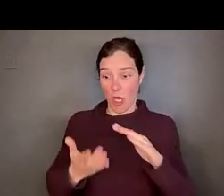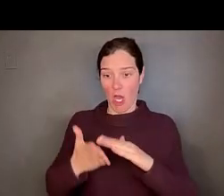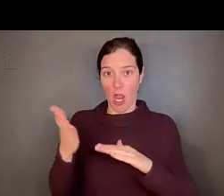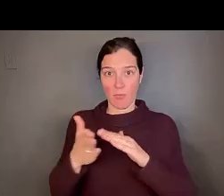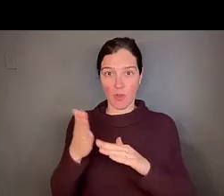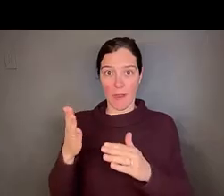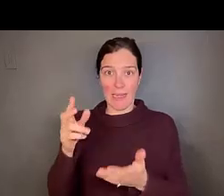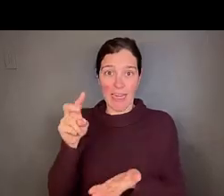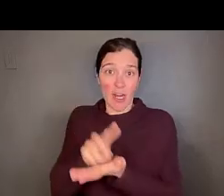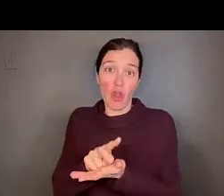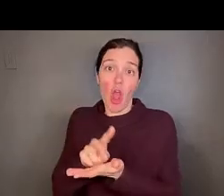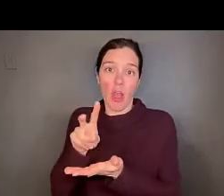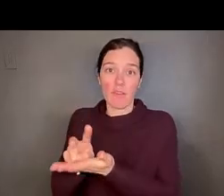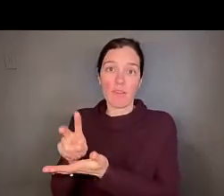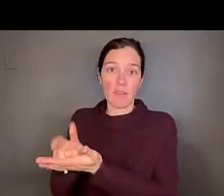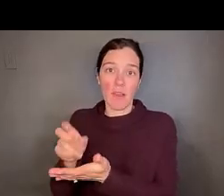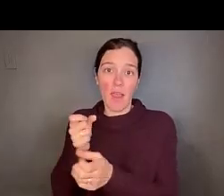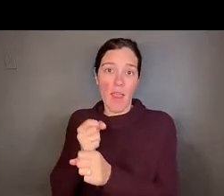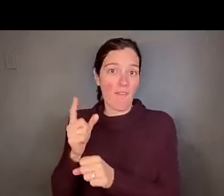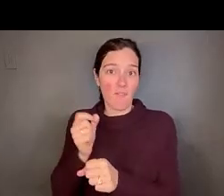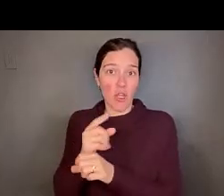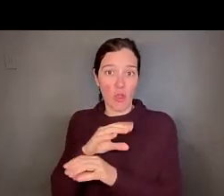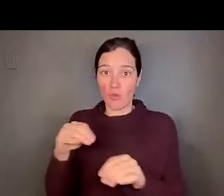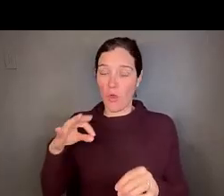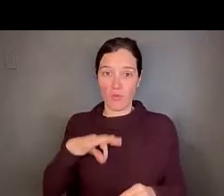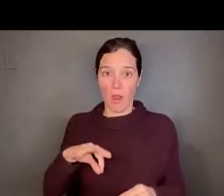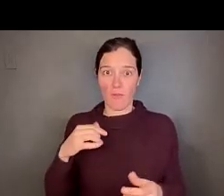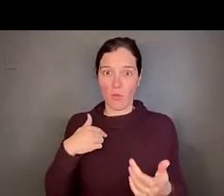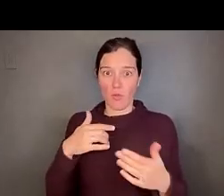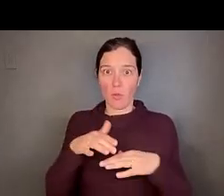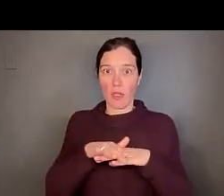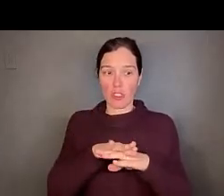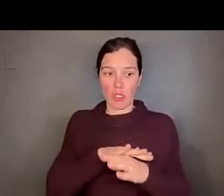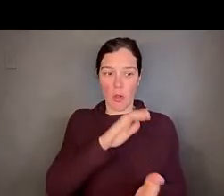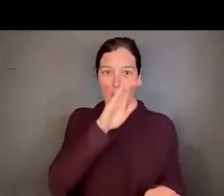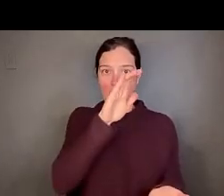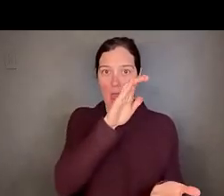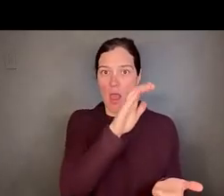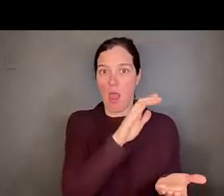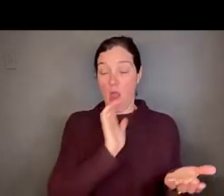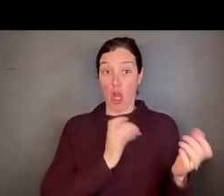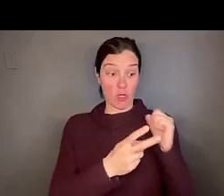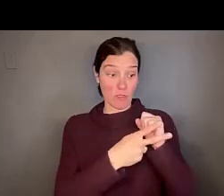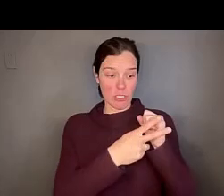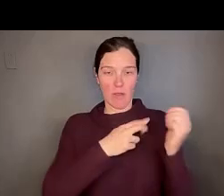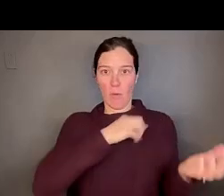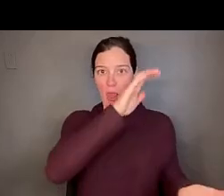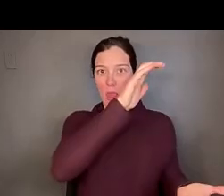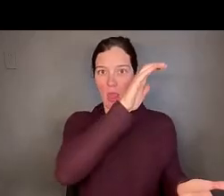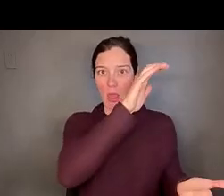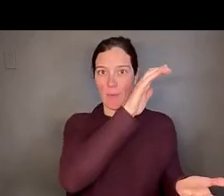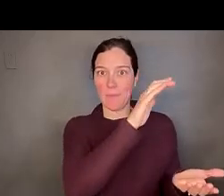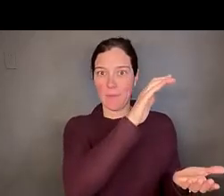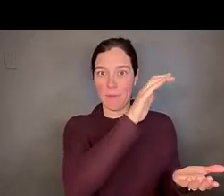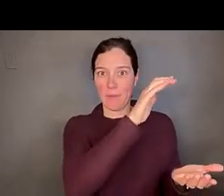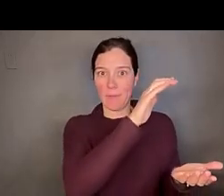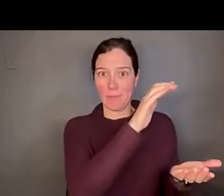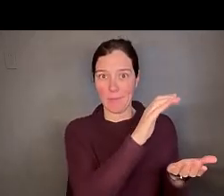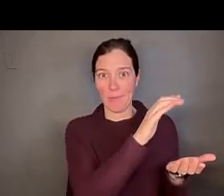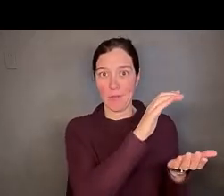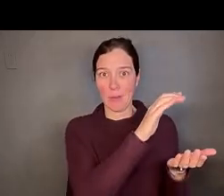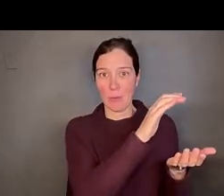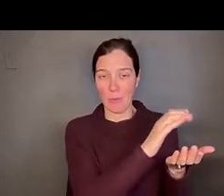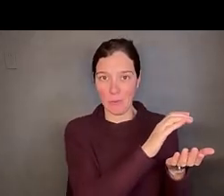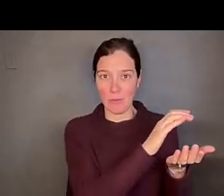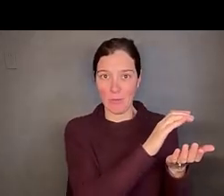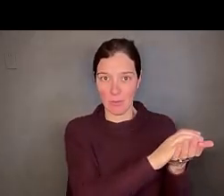a loss every year. And so we are slowly eating away at our reserves. And so in many ways, as Rob was talking, I was kind